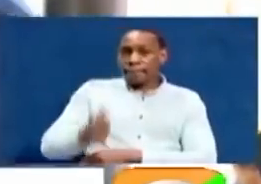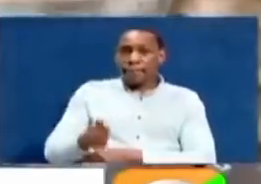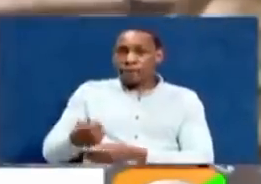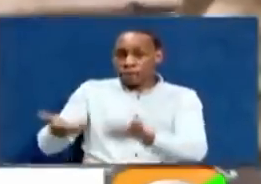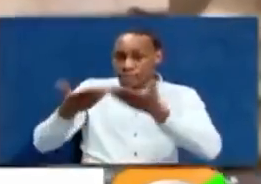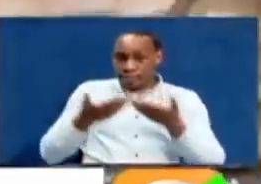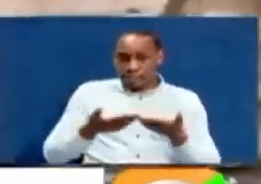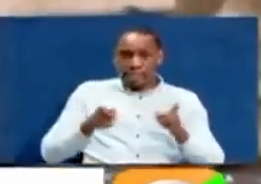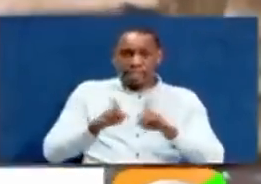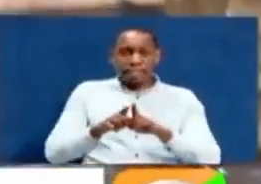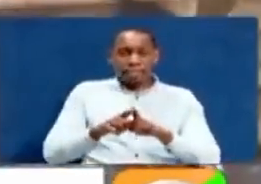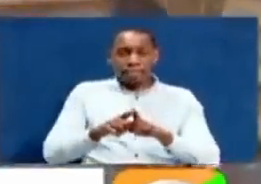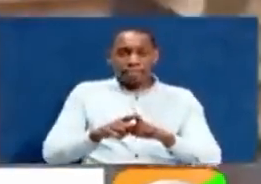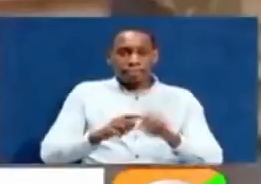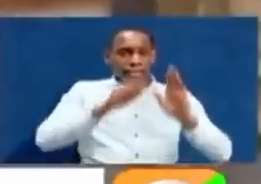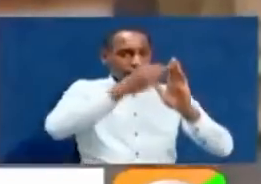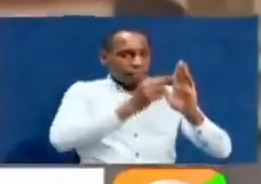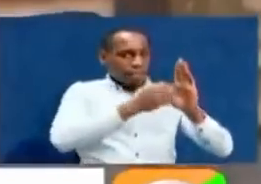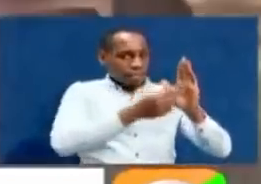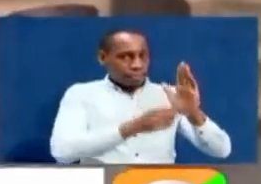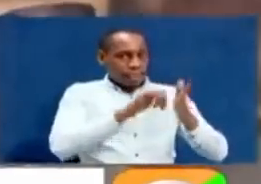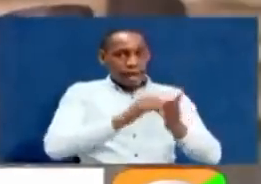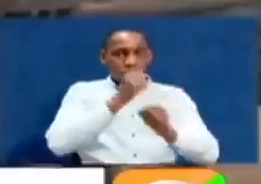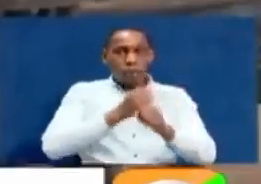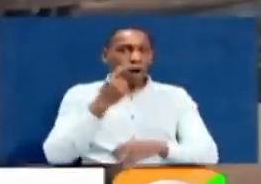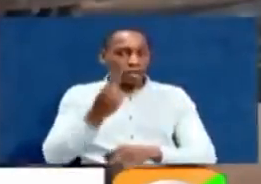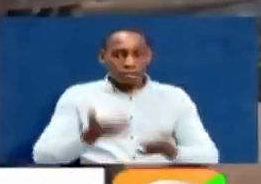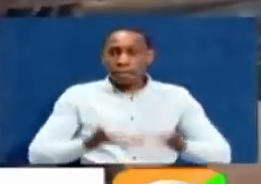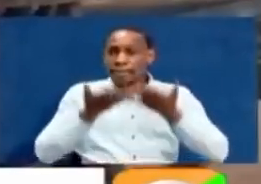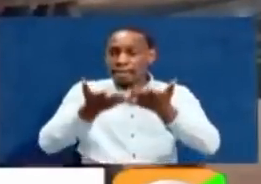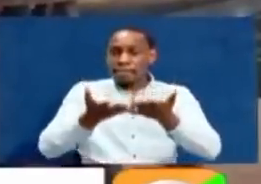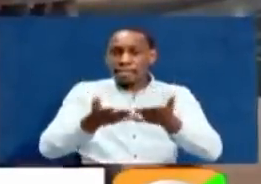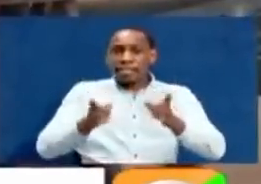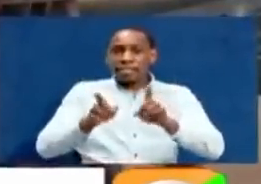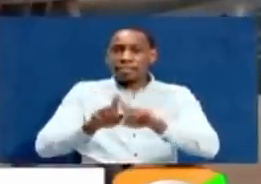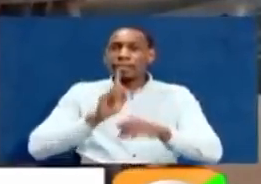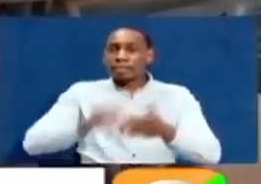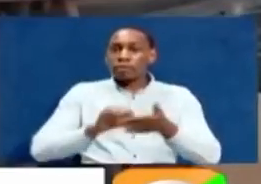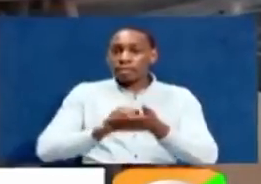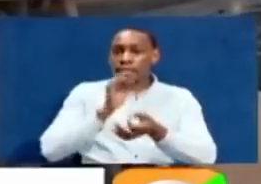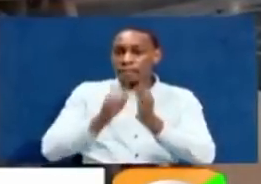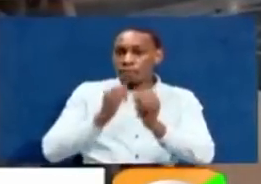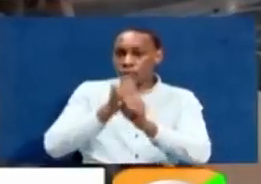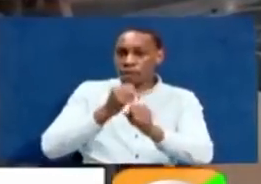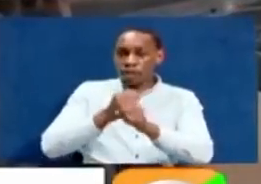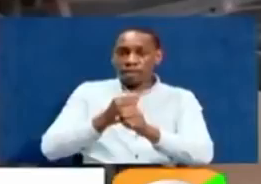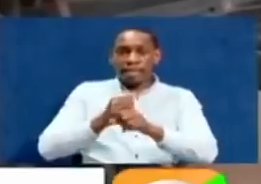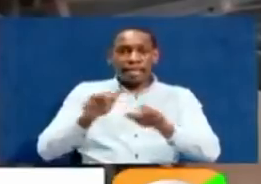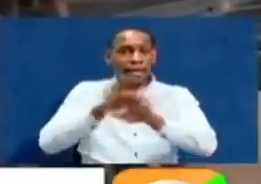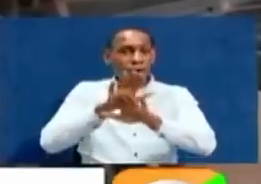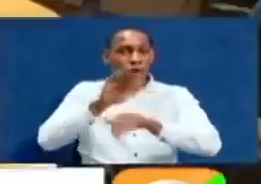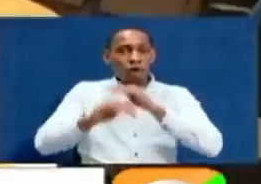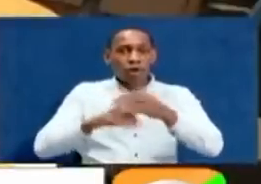been awarded and the terms of reference given on what his workshop should deliver, he tells us that if working at optimal